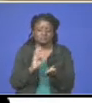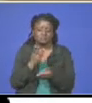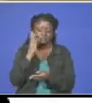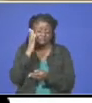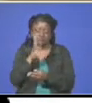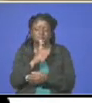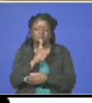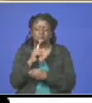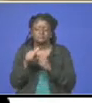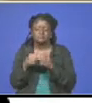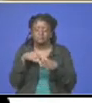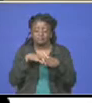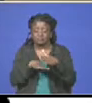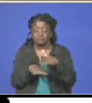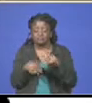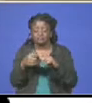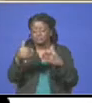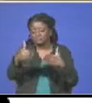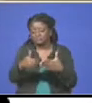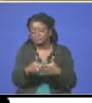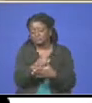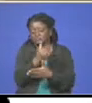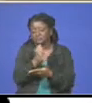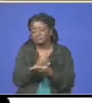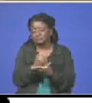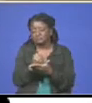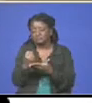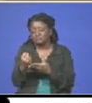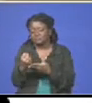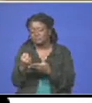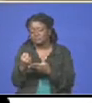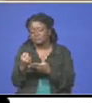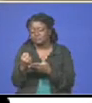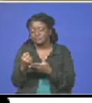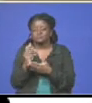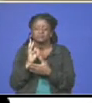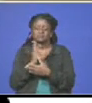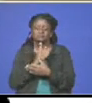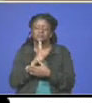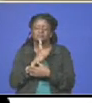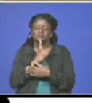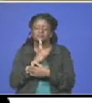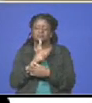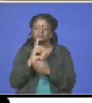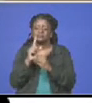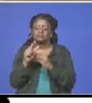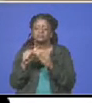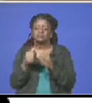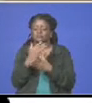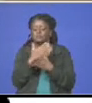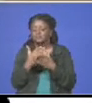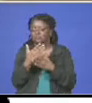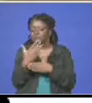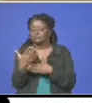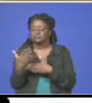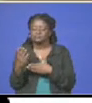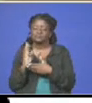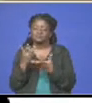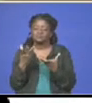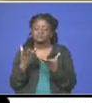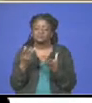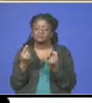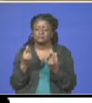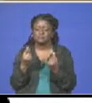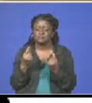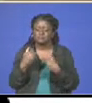to new scholarships for nurses. We're going to talk a little bit this morning about some of the things that we want to do to make the stress that